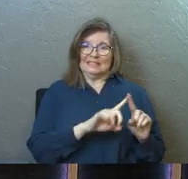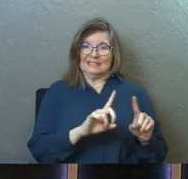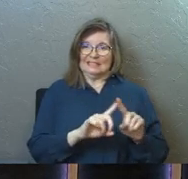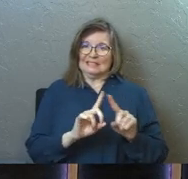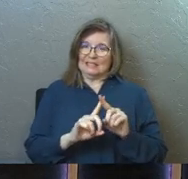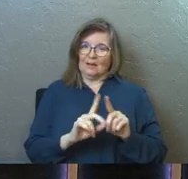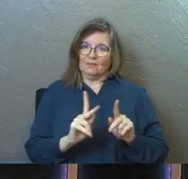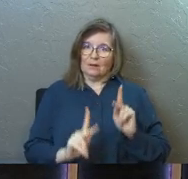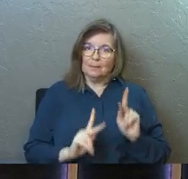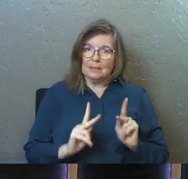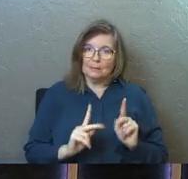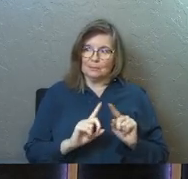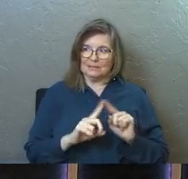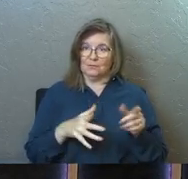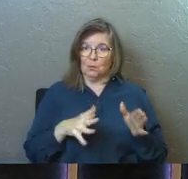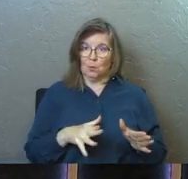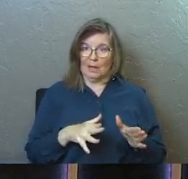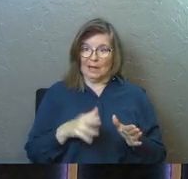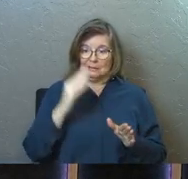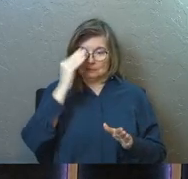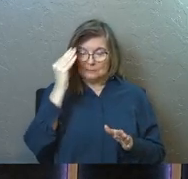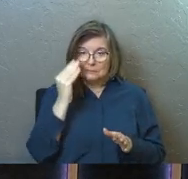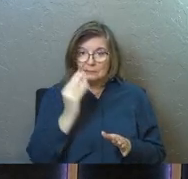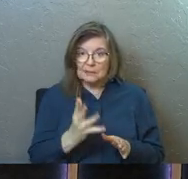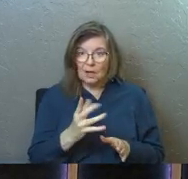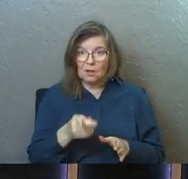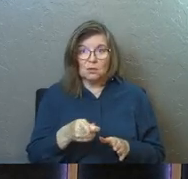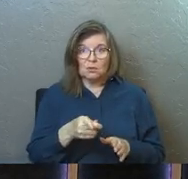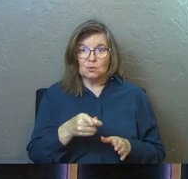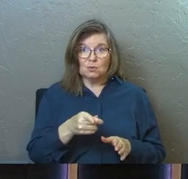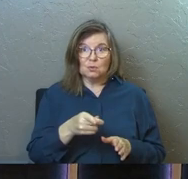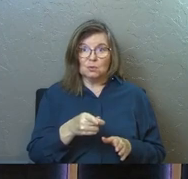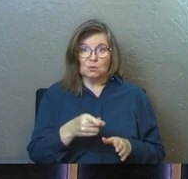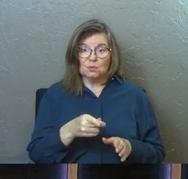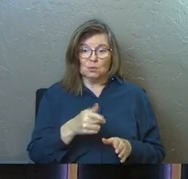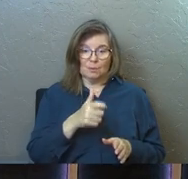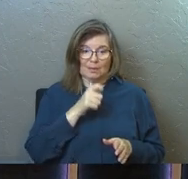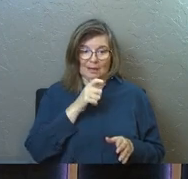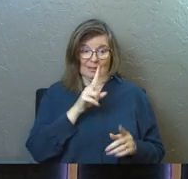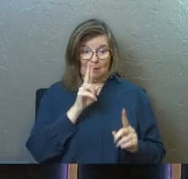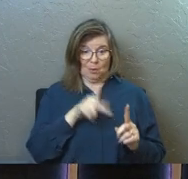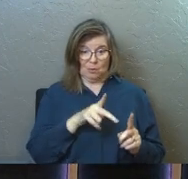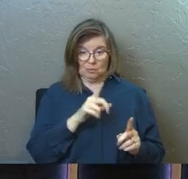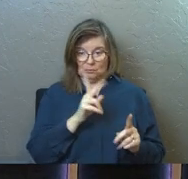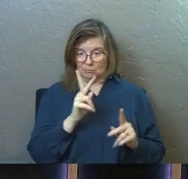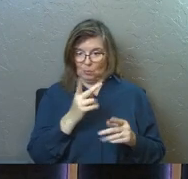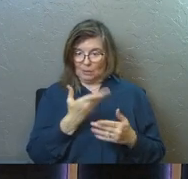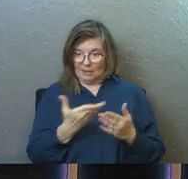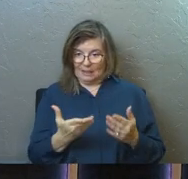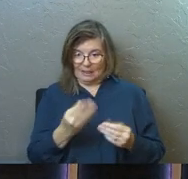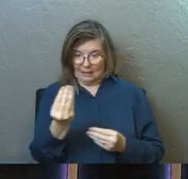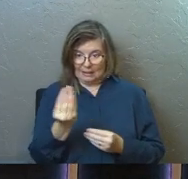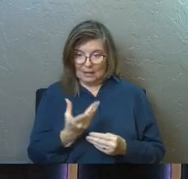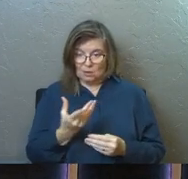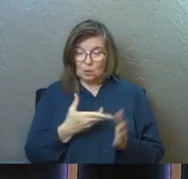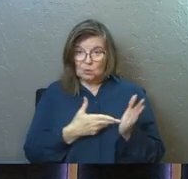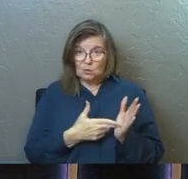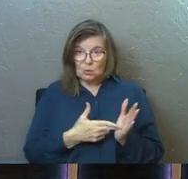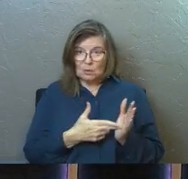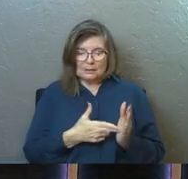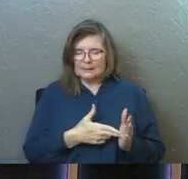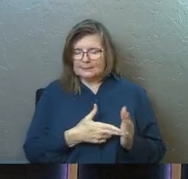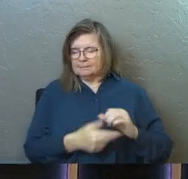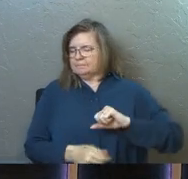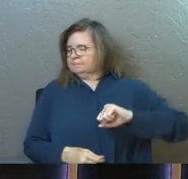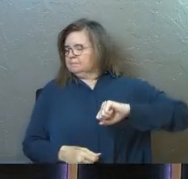vehicles to bring his word to you that you do not appreciate the vehicle by which it comes. Some of